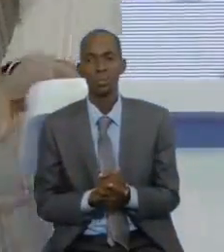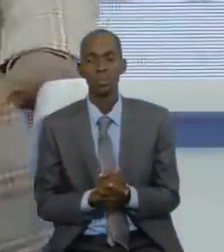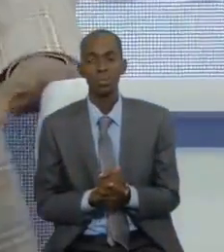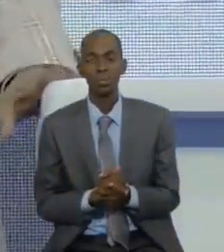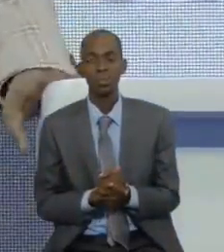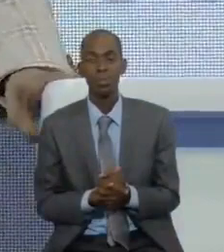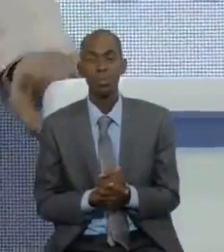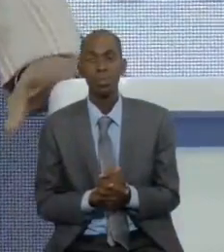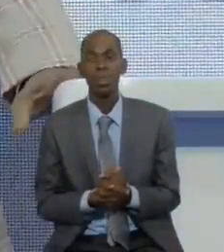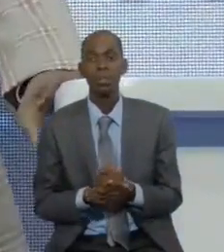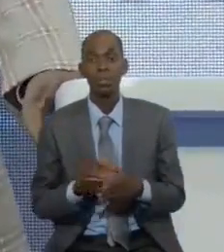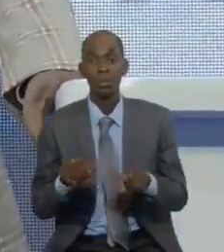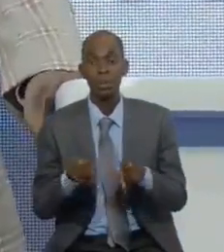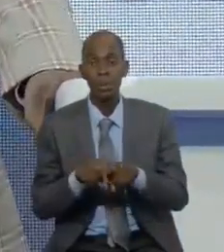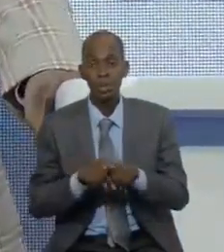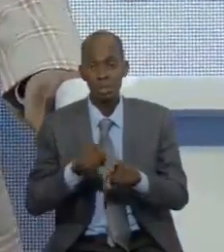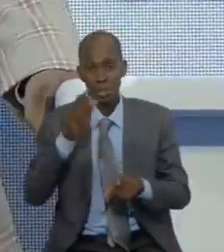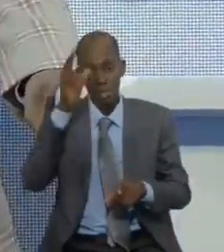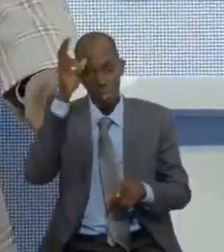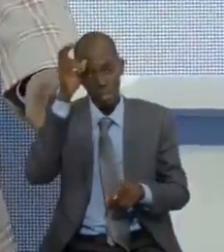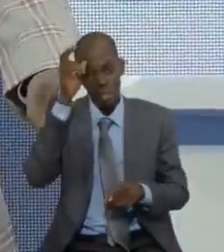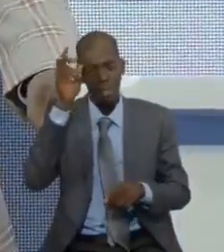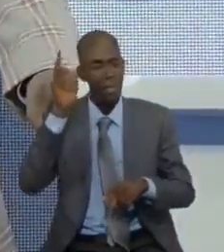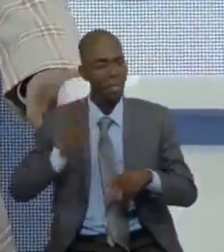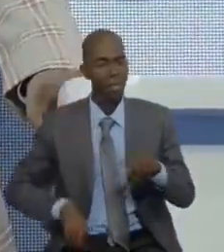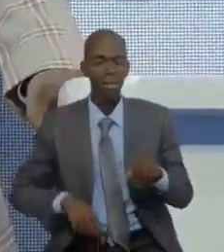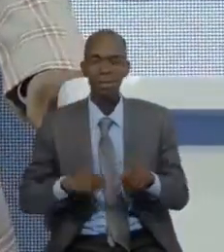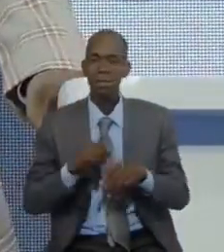Even Satan cannot deny you.